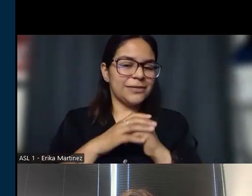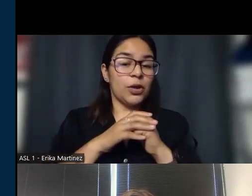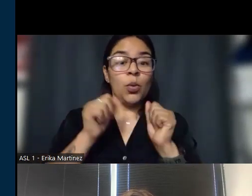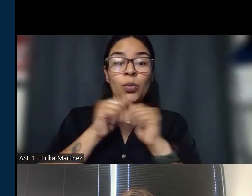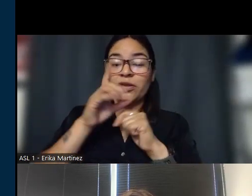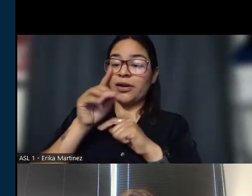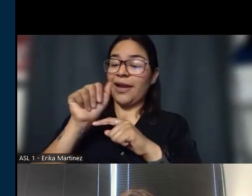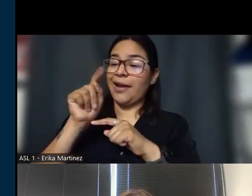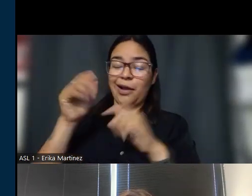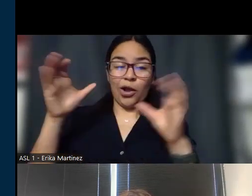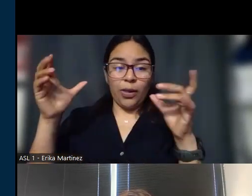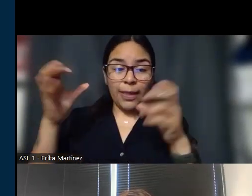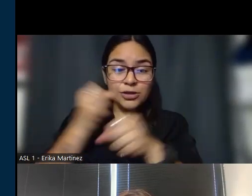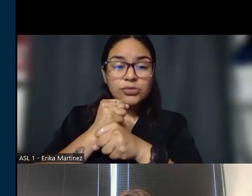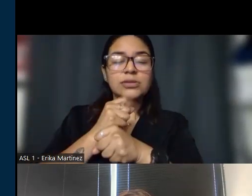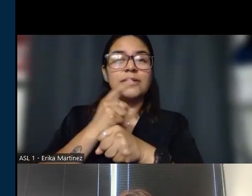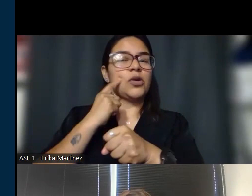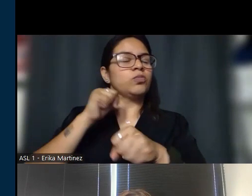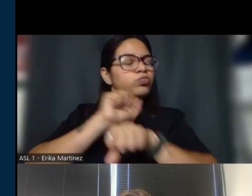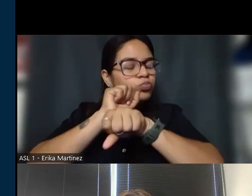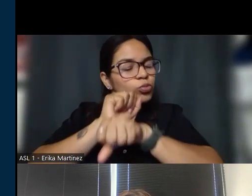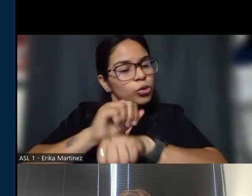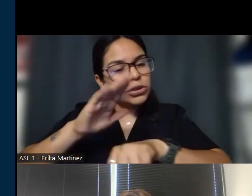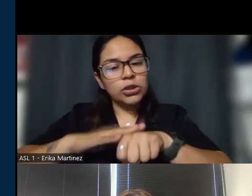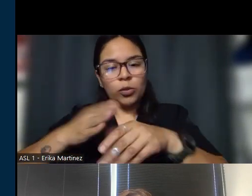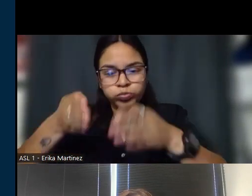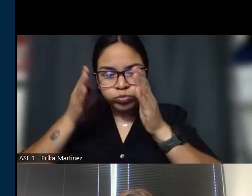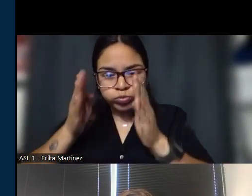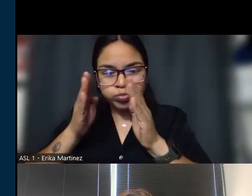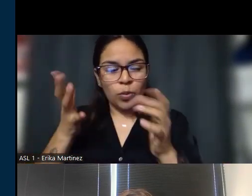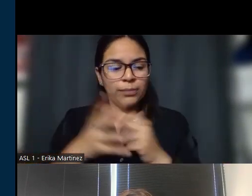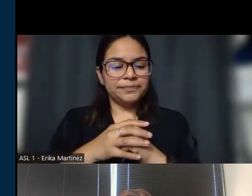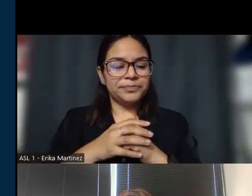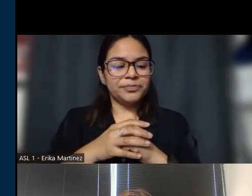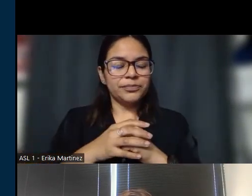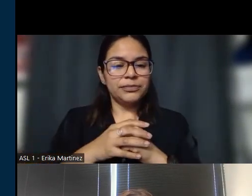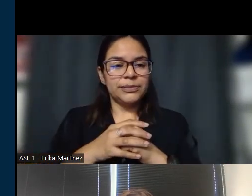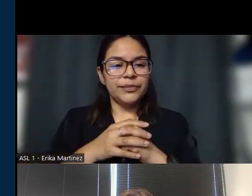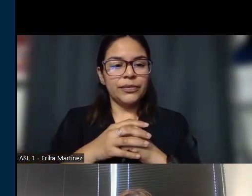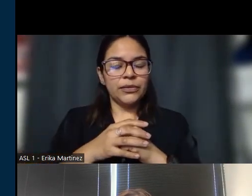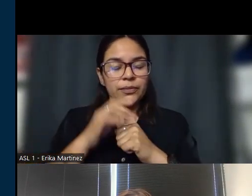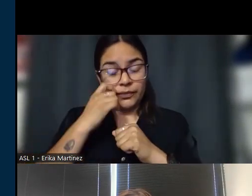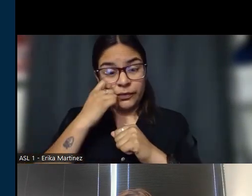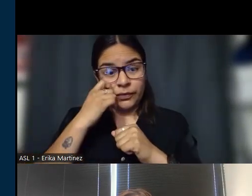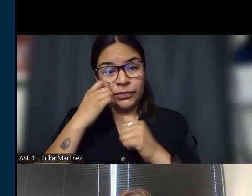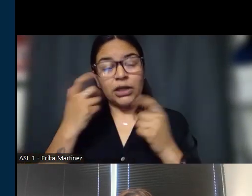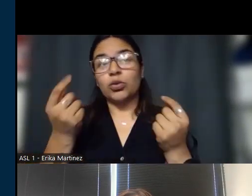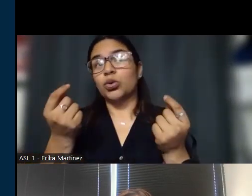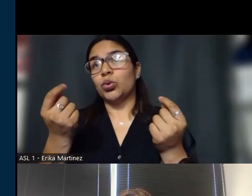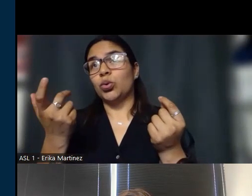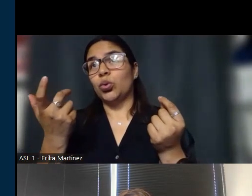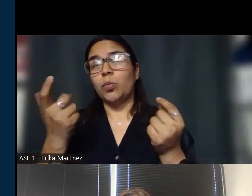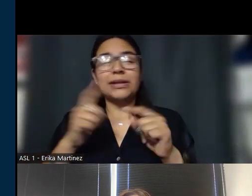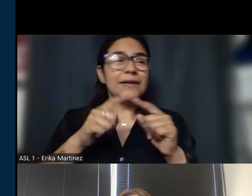collection, the subgroup had worked diligently to identify sources for different data on conservatorships, how many people are on conservatorships, what